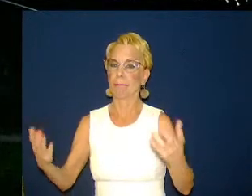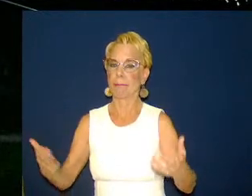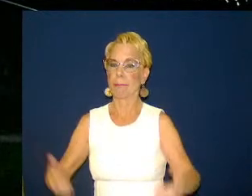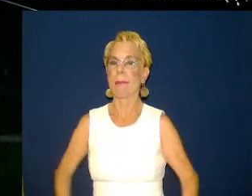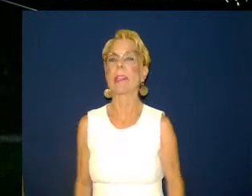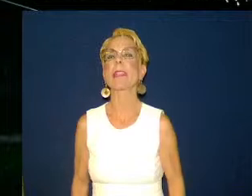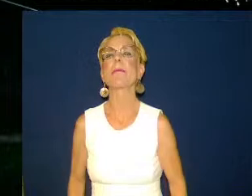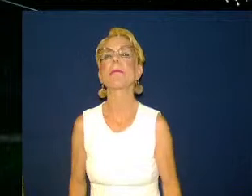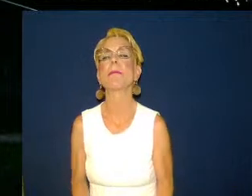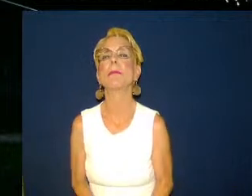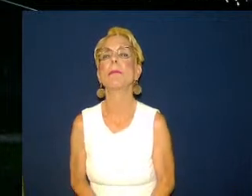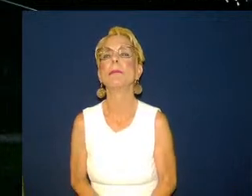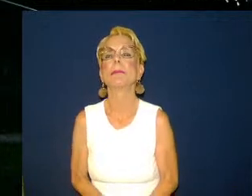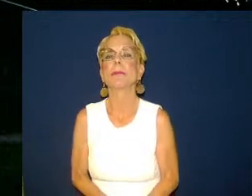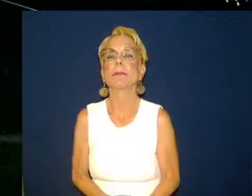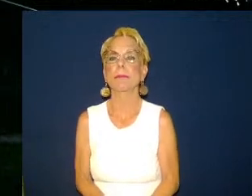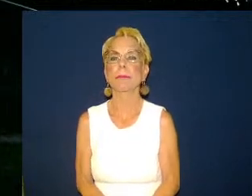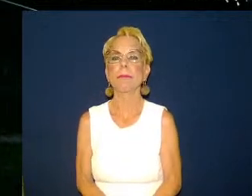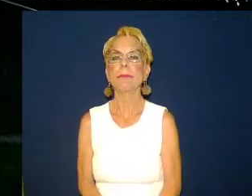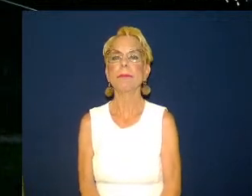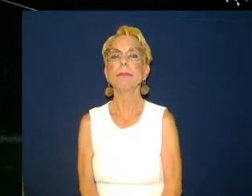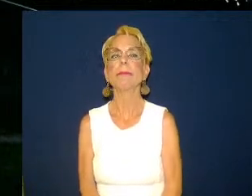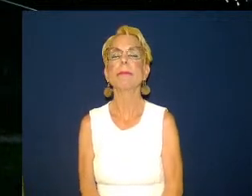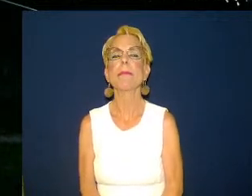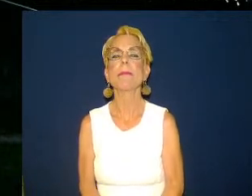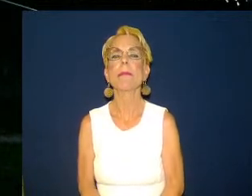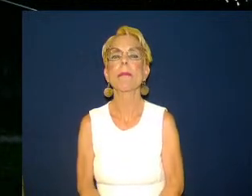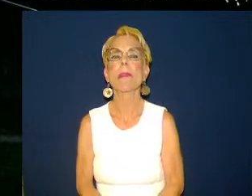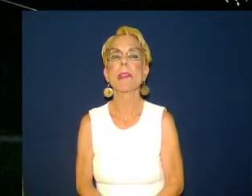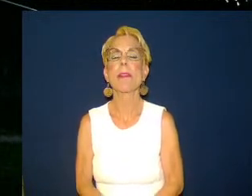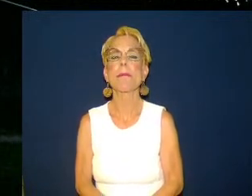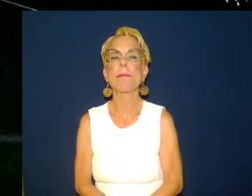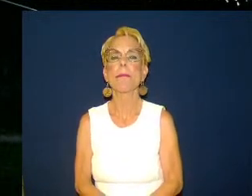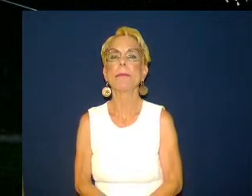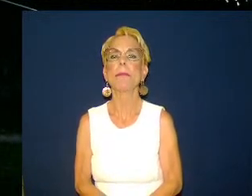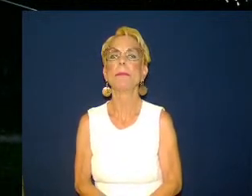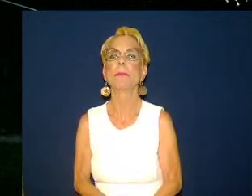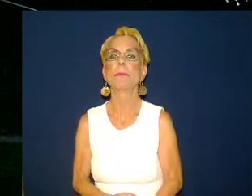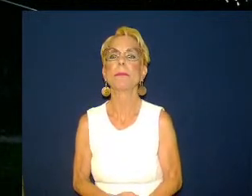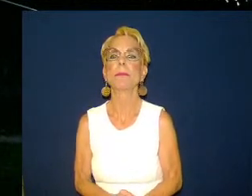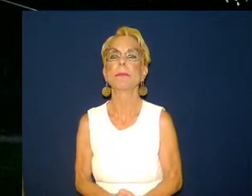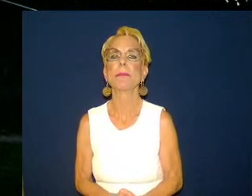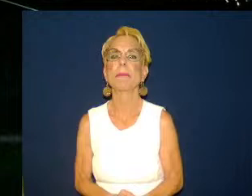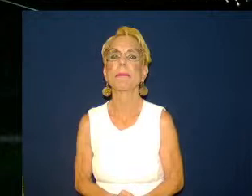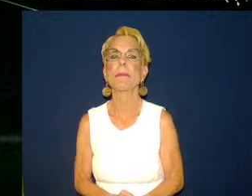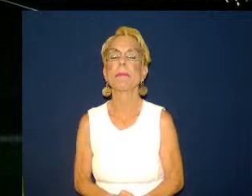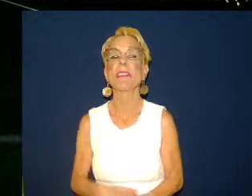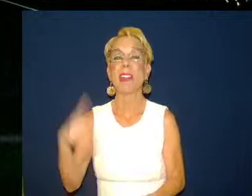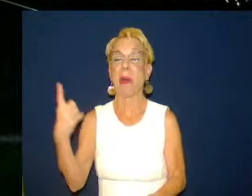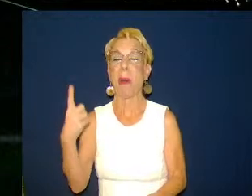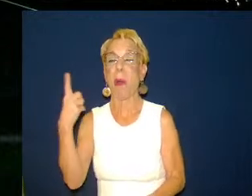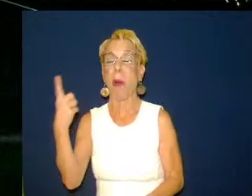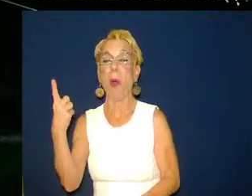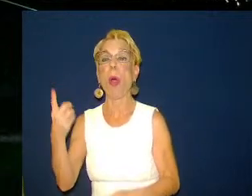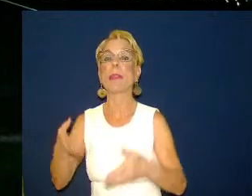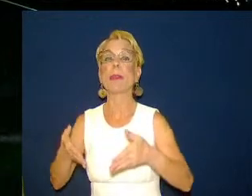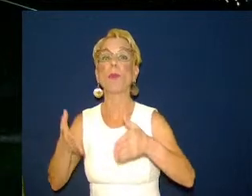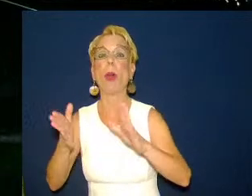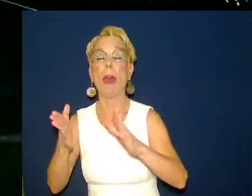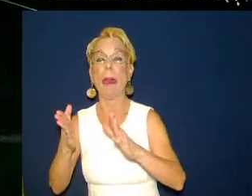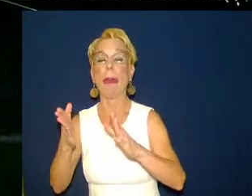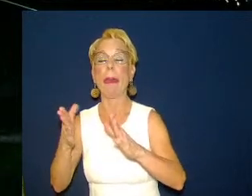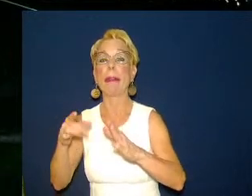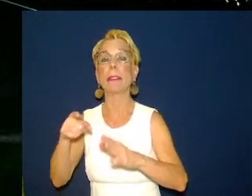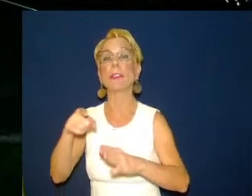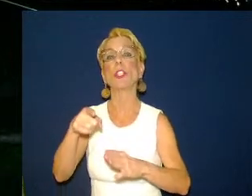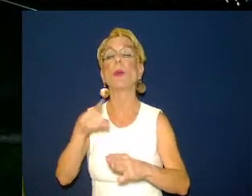is if you recognize the perfect, total, unwavering authority of God in this world. It's the only